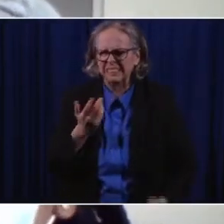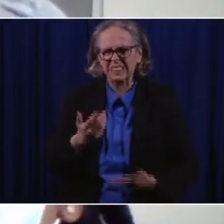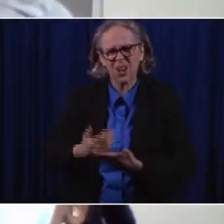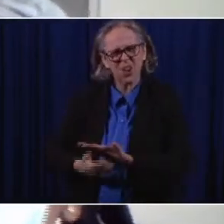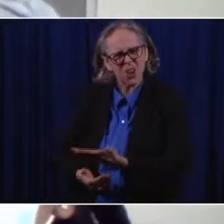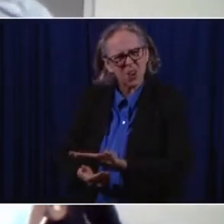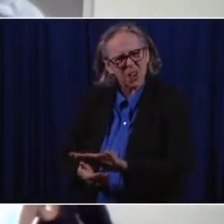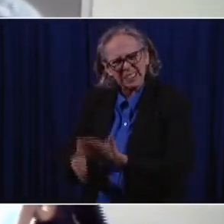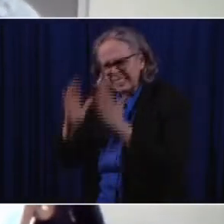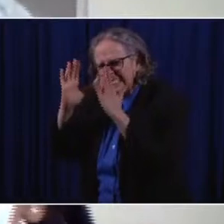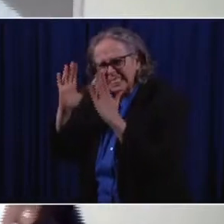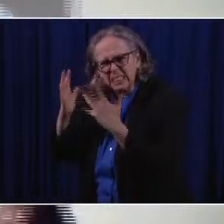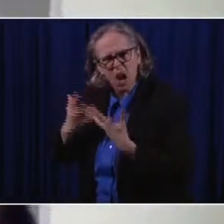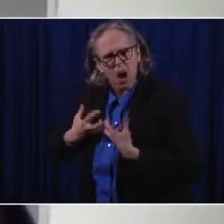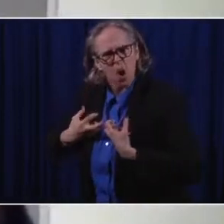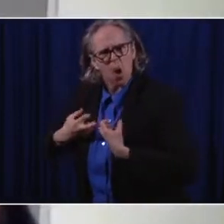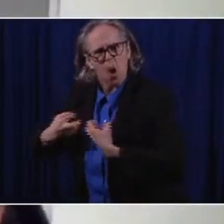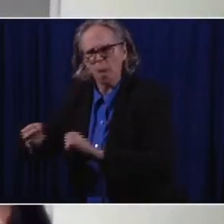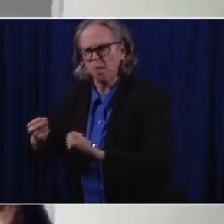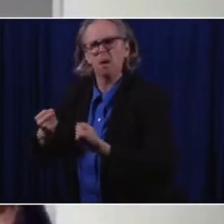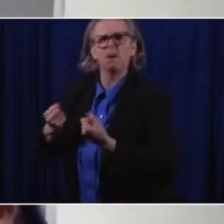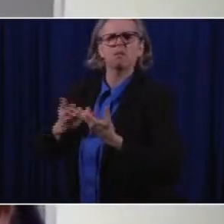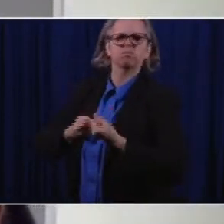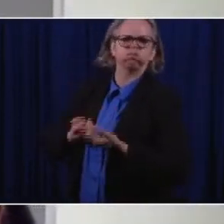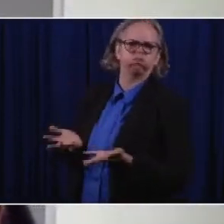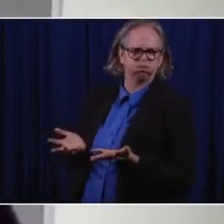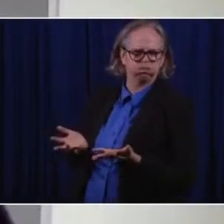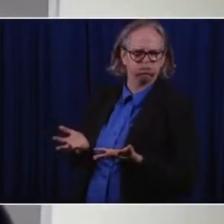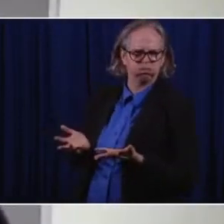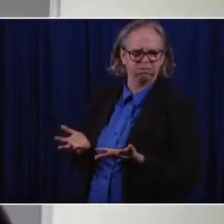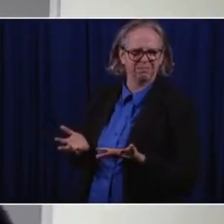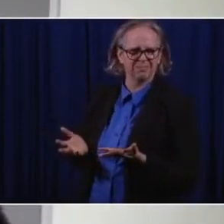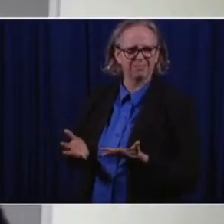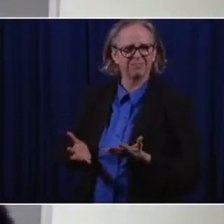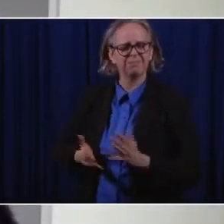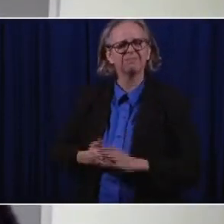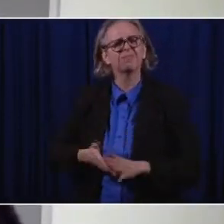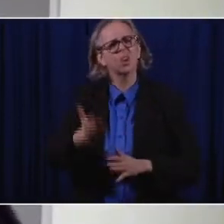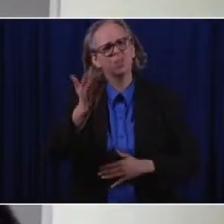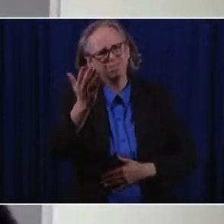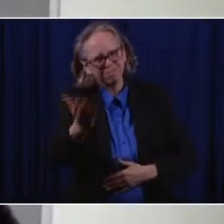staff the units appropriately to actually get the job done. So